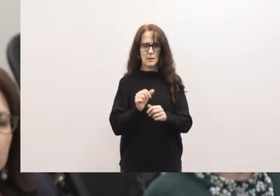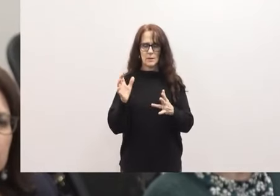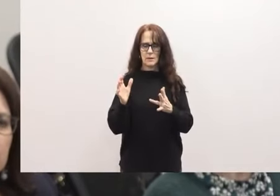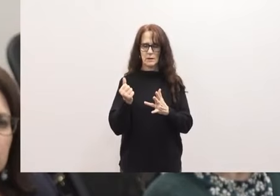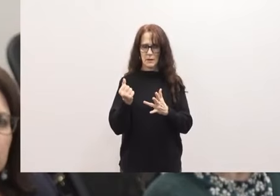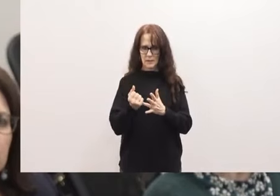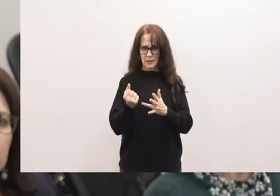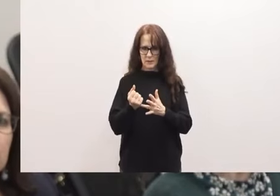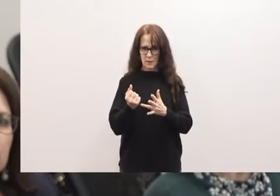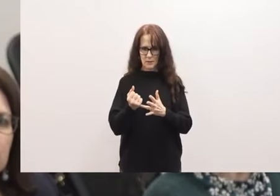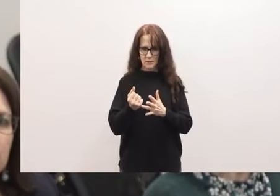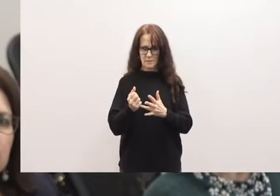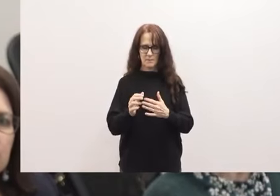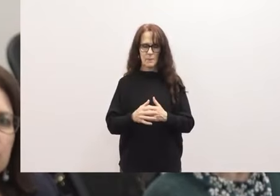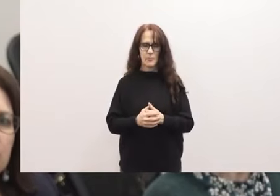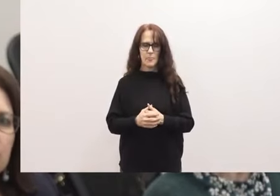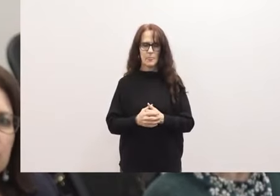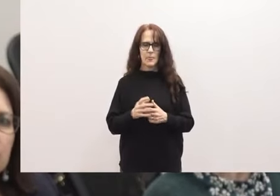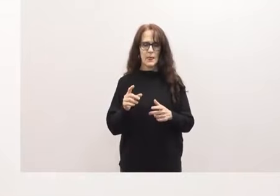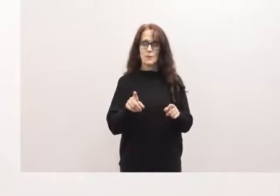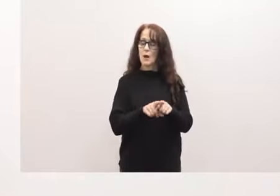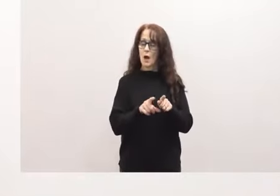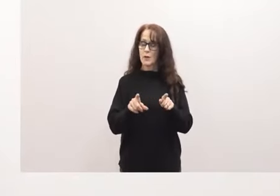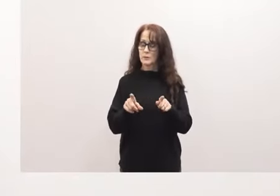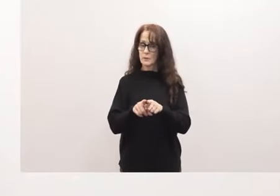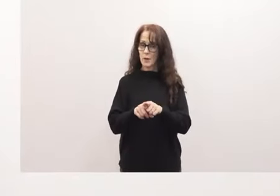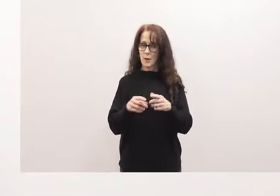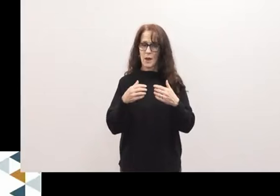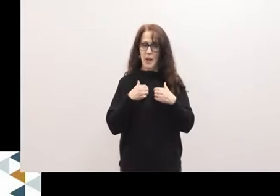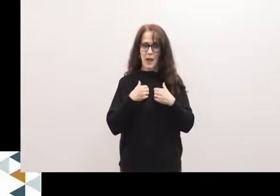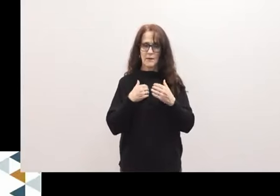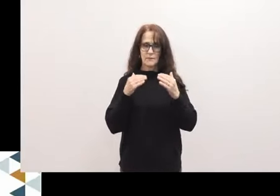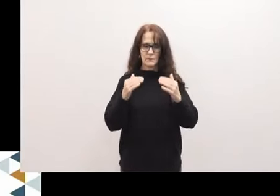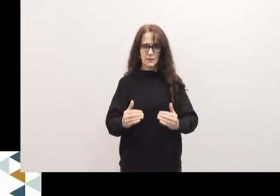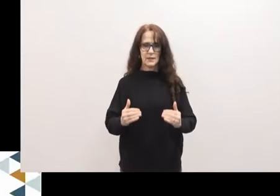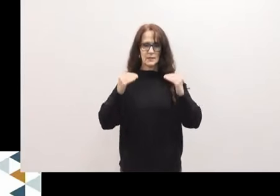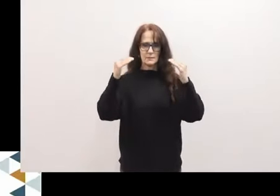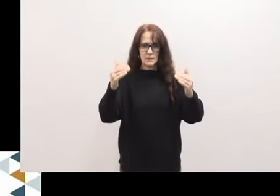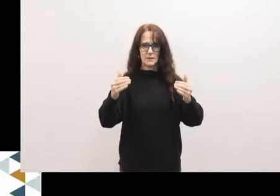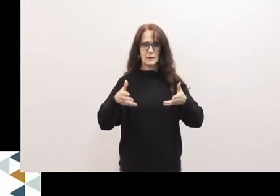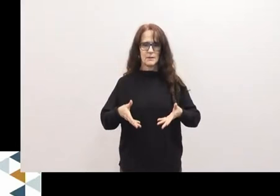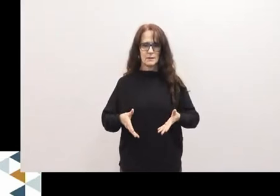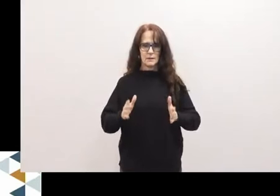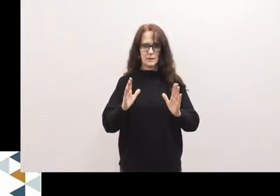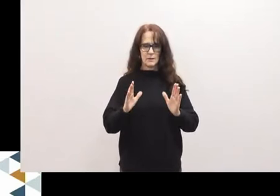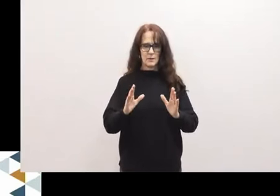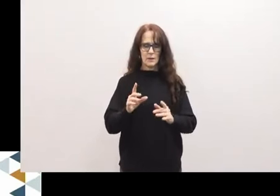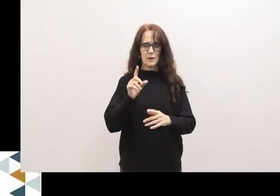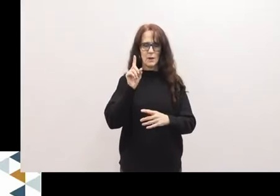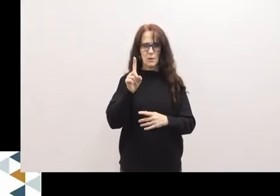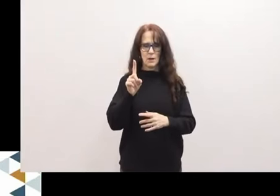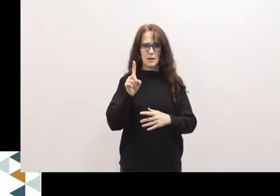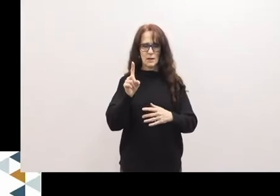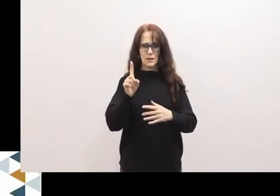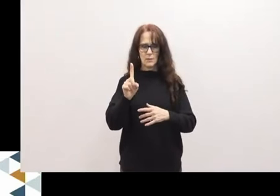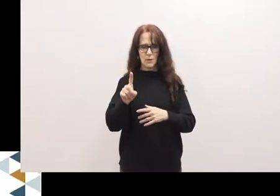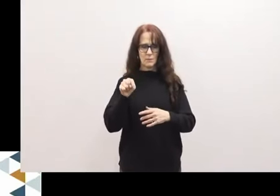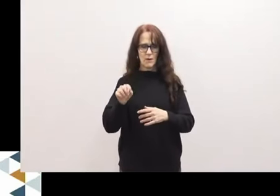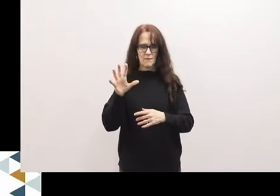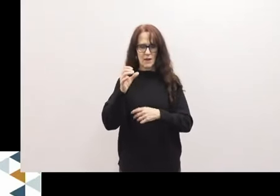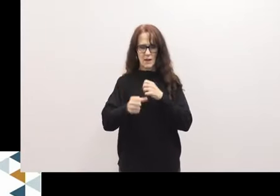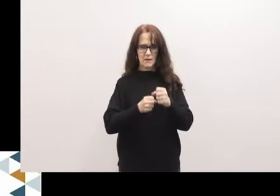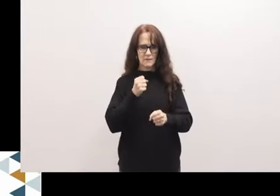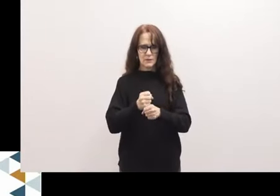grade. Then we've also had we have the accelerated pathway, which is 1.5 years of standards that